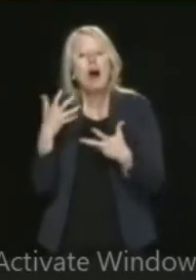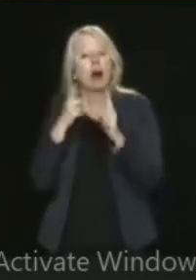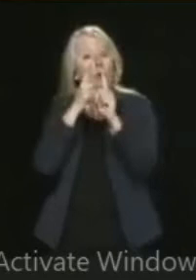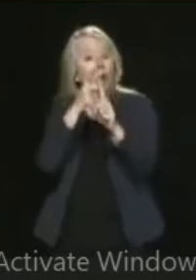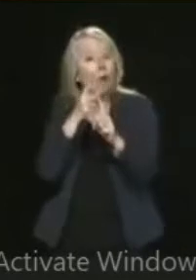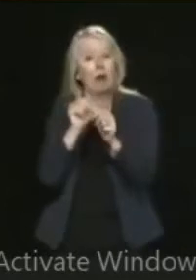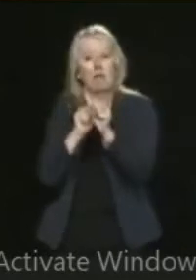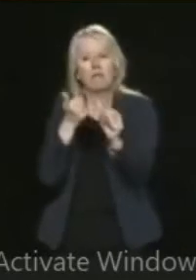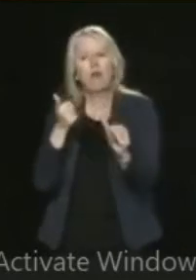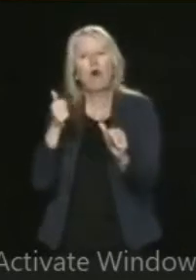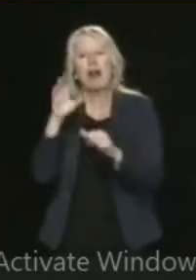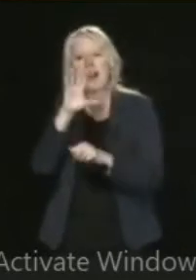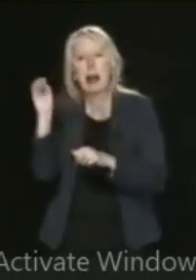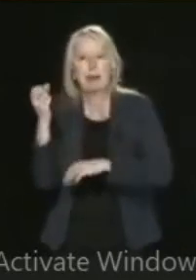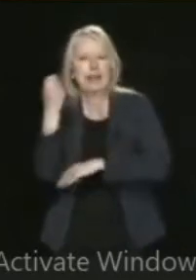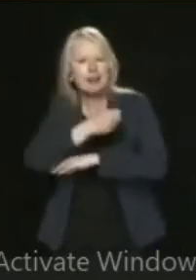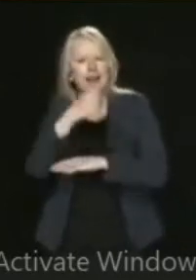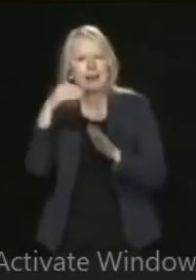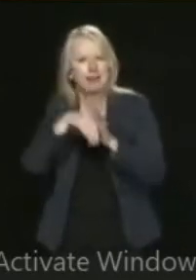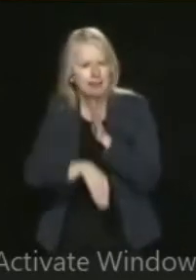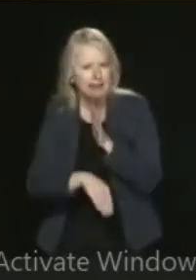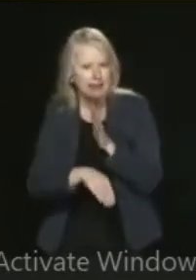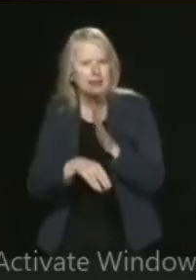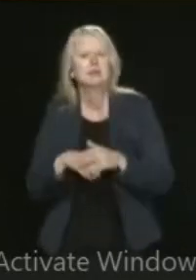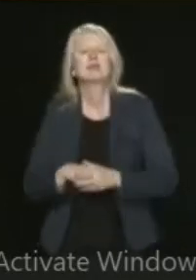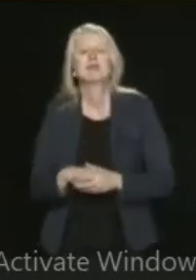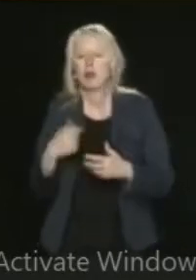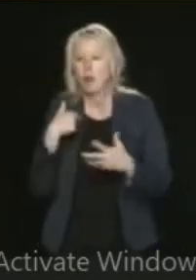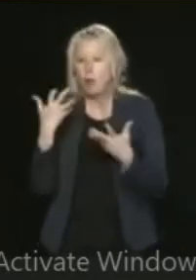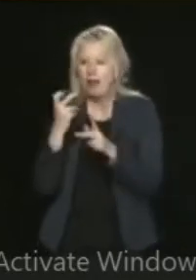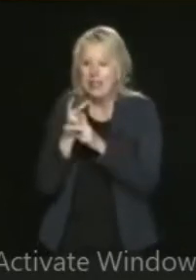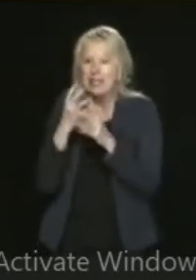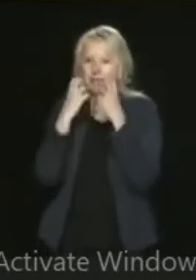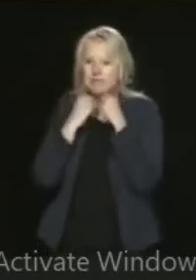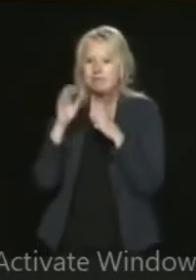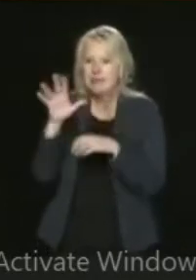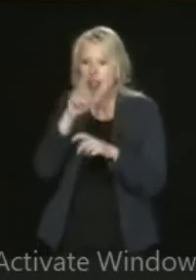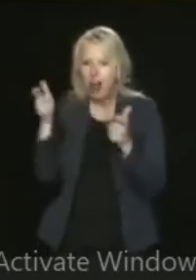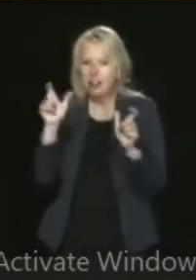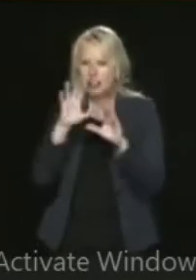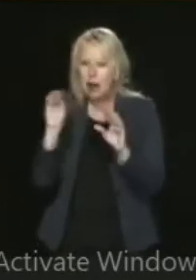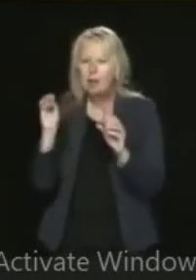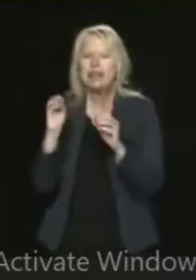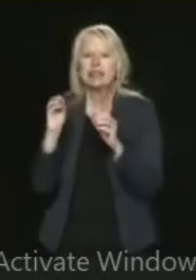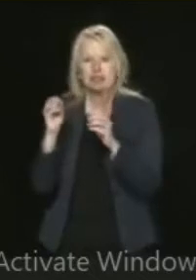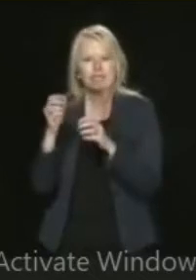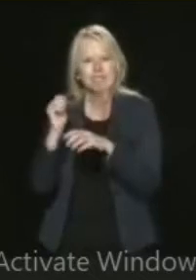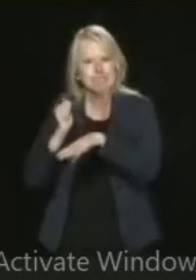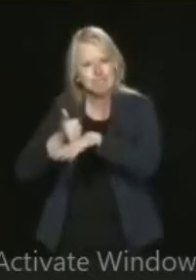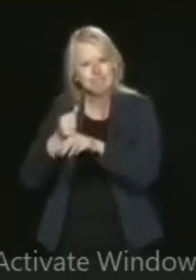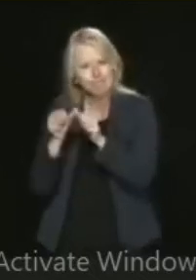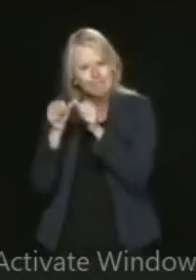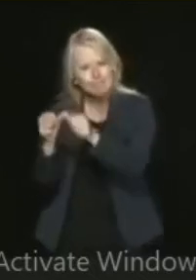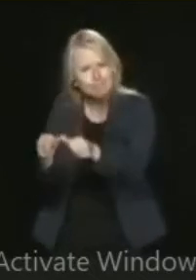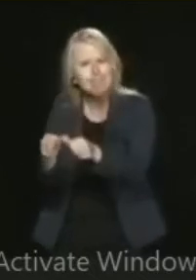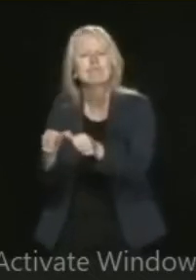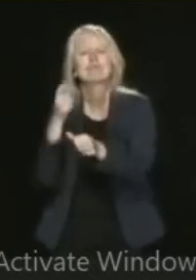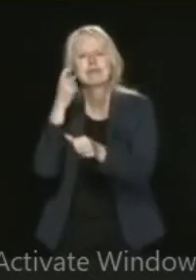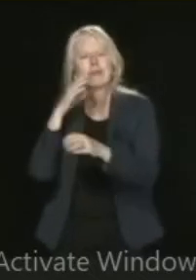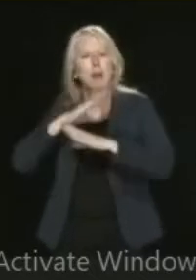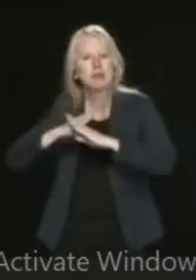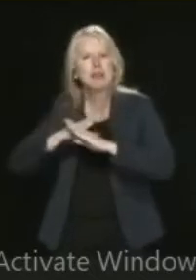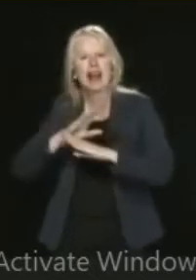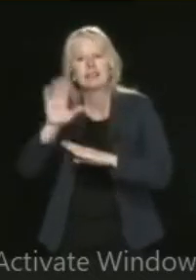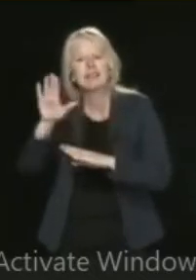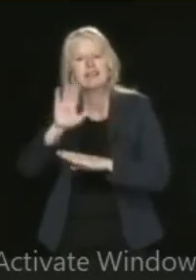Our purpose is to keep large Canadian companies on their feet and protect the millions of jobs they provide. The goal